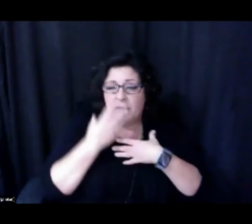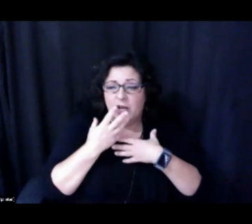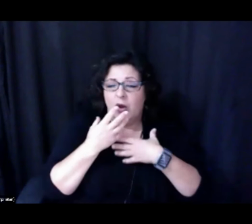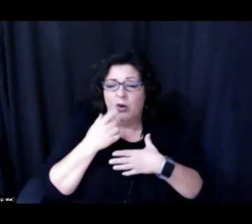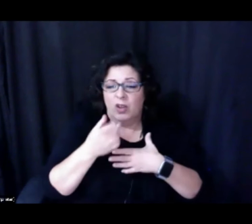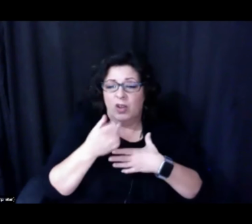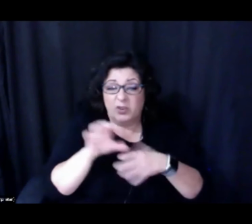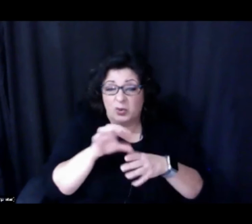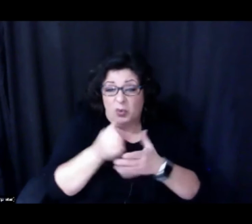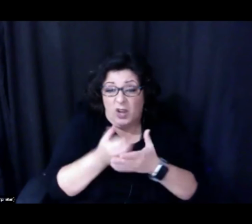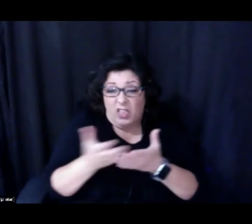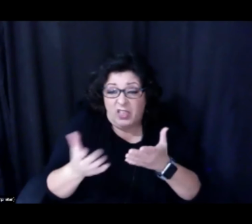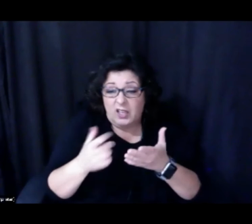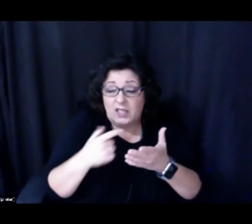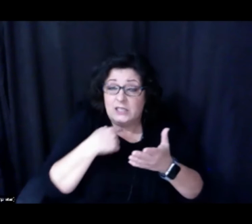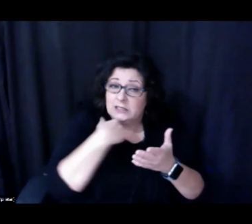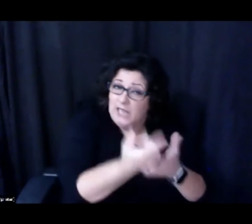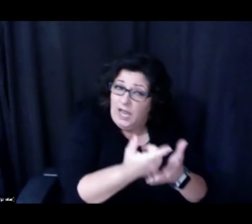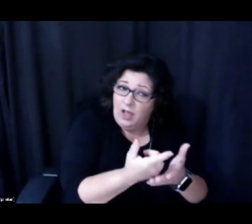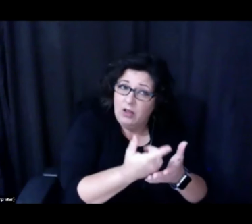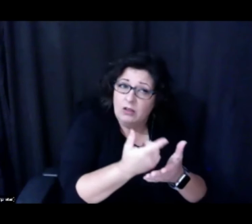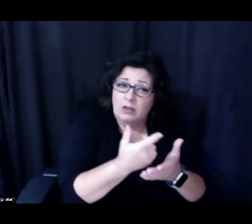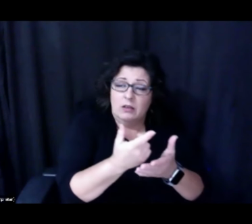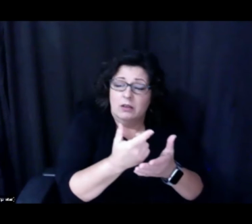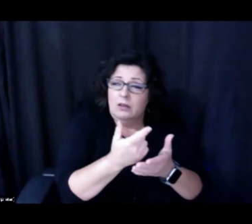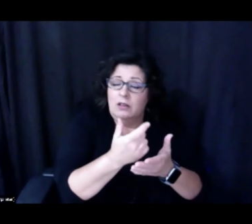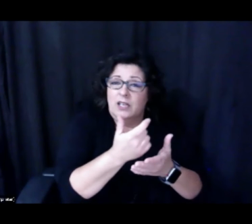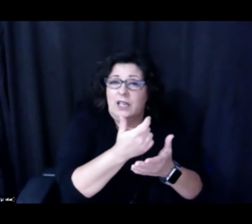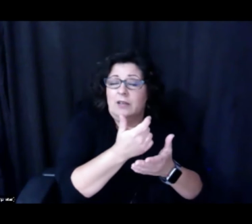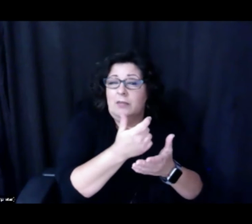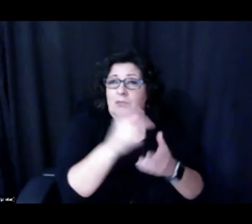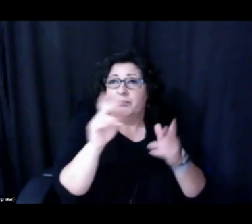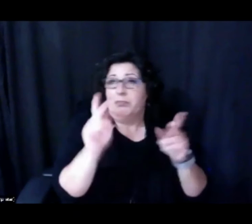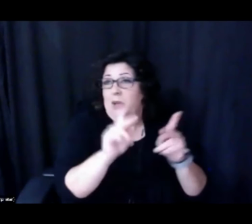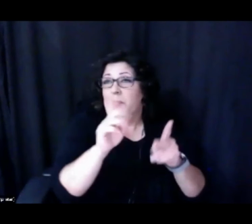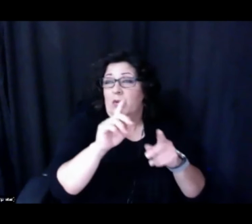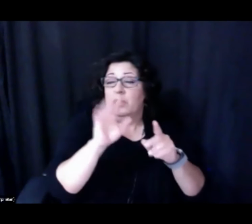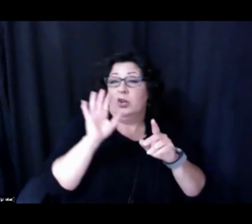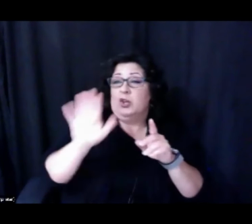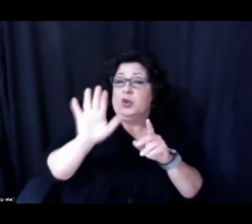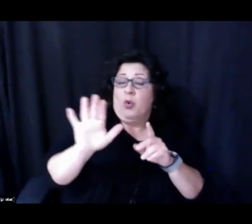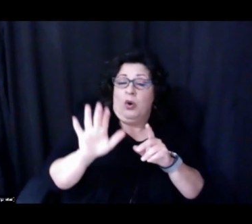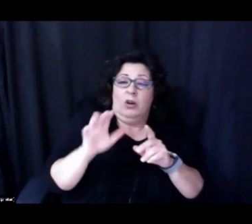do anything to tell someone what your gender is.